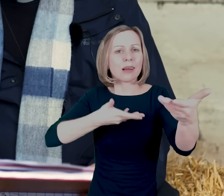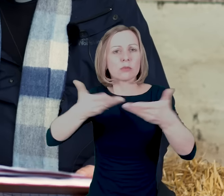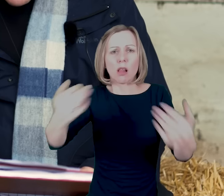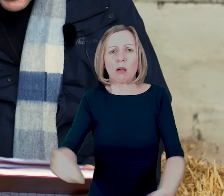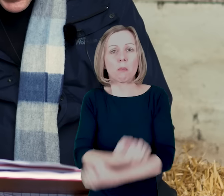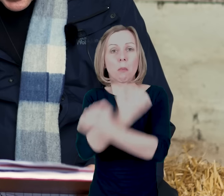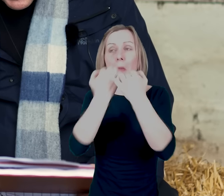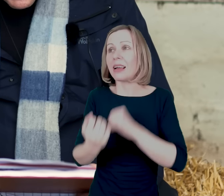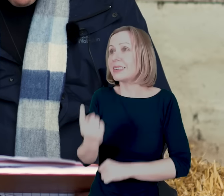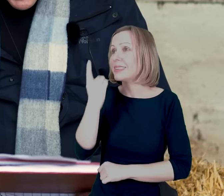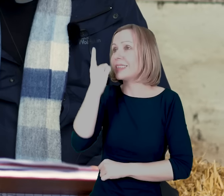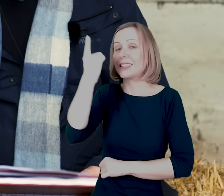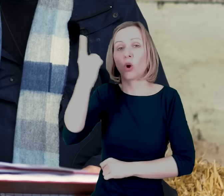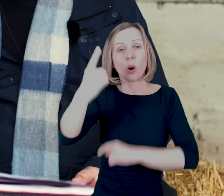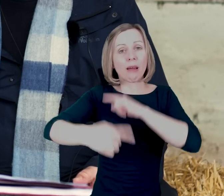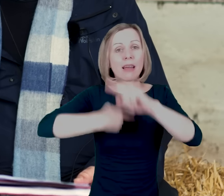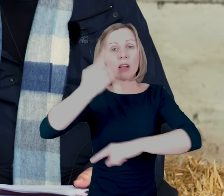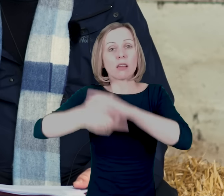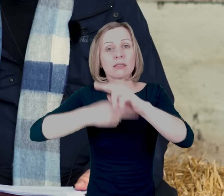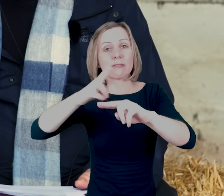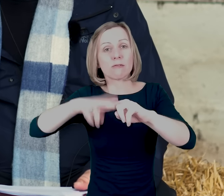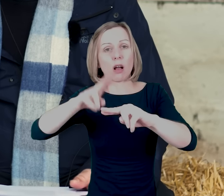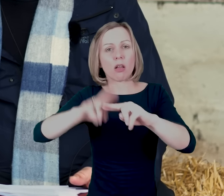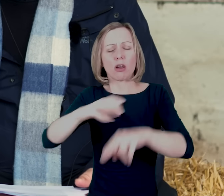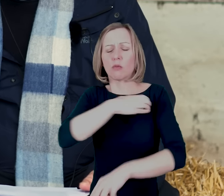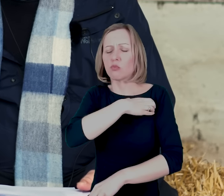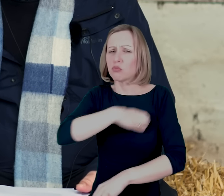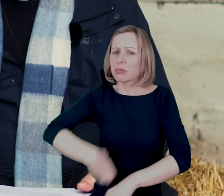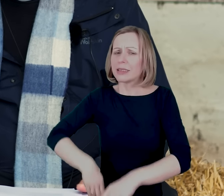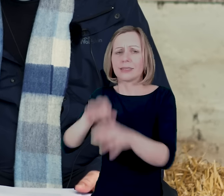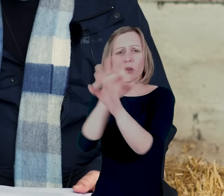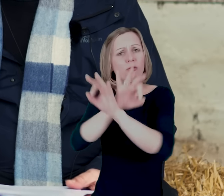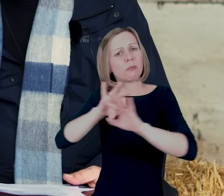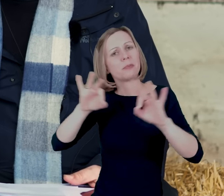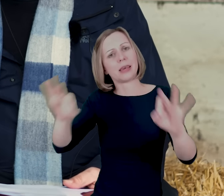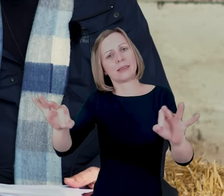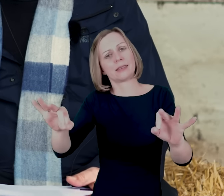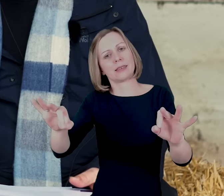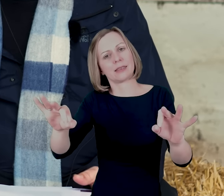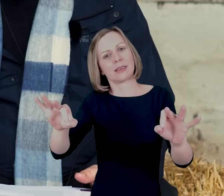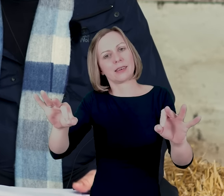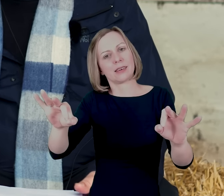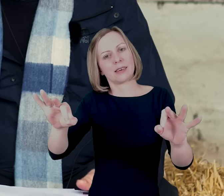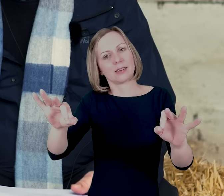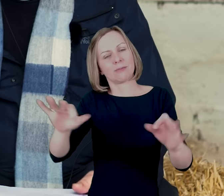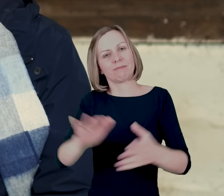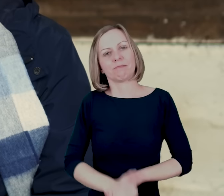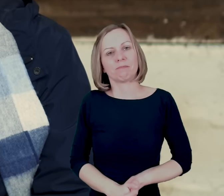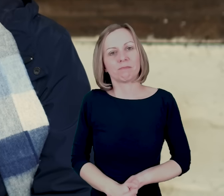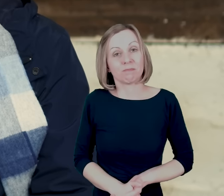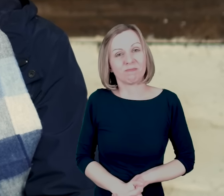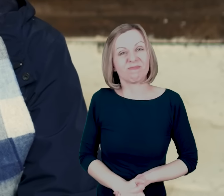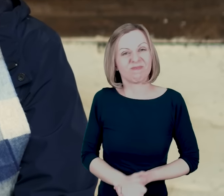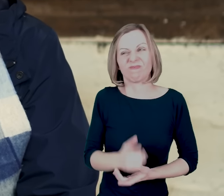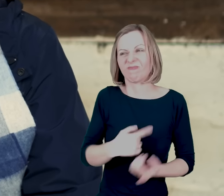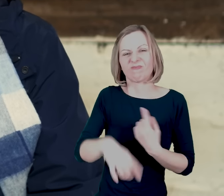Wonderful, Counselor, Mighty God, Everlasting Father, Prince of Peace.